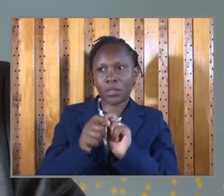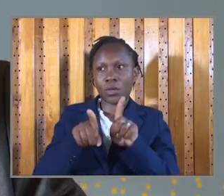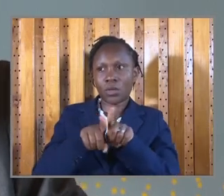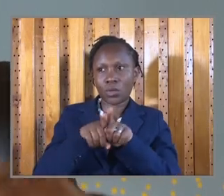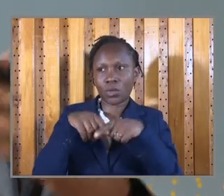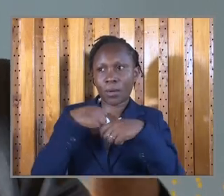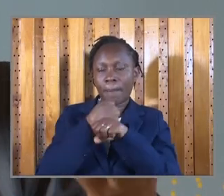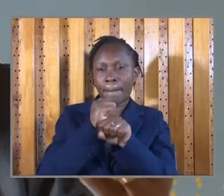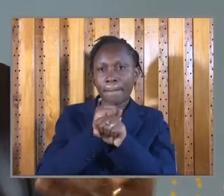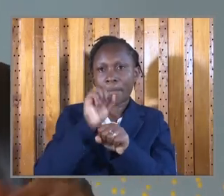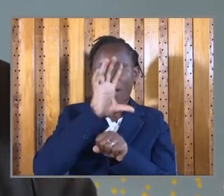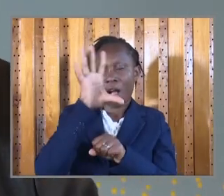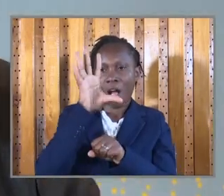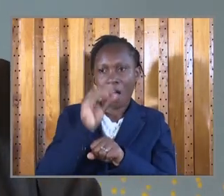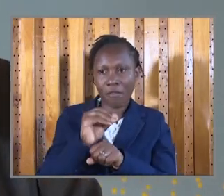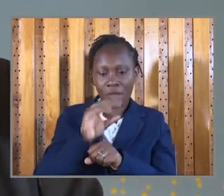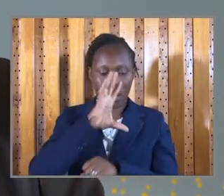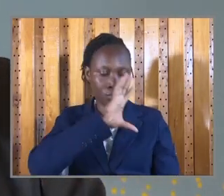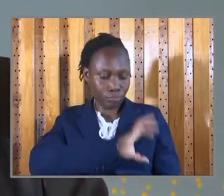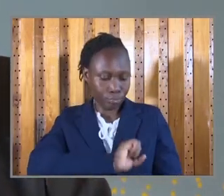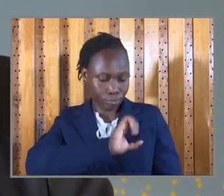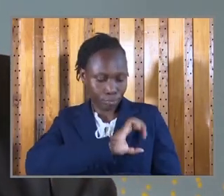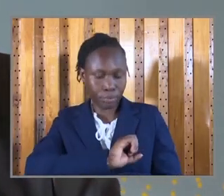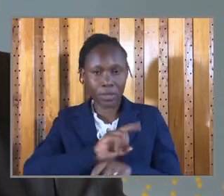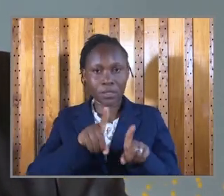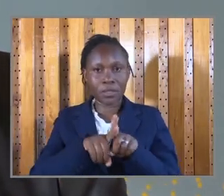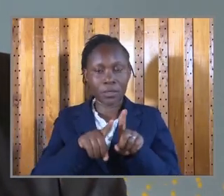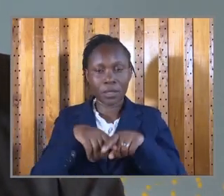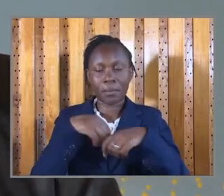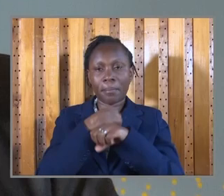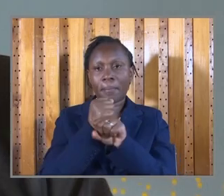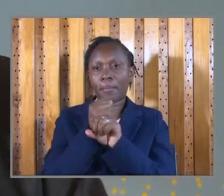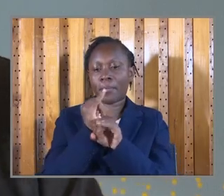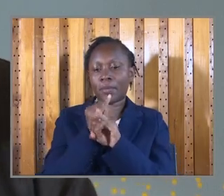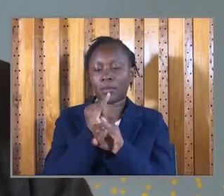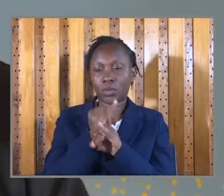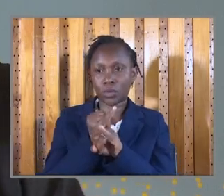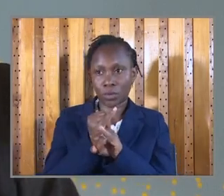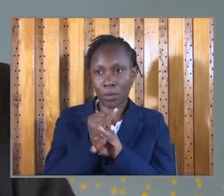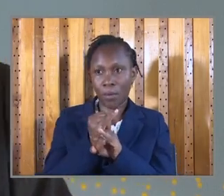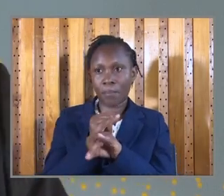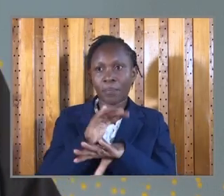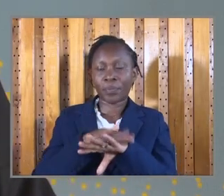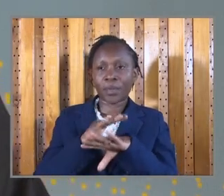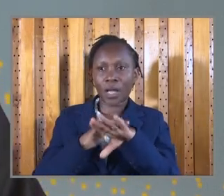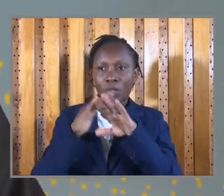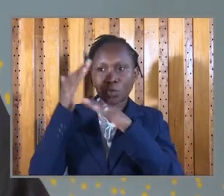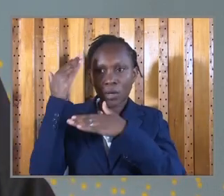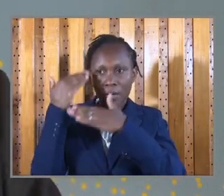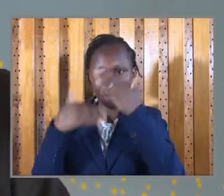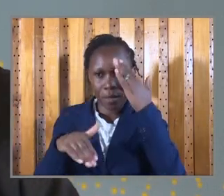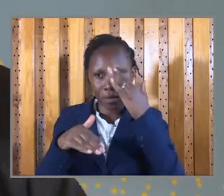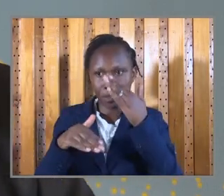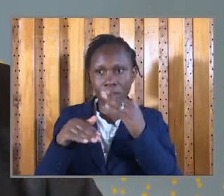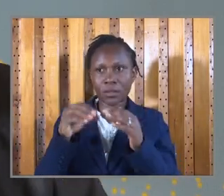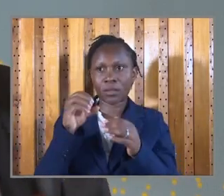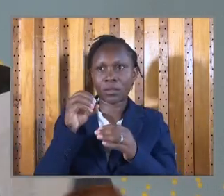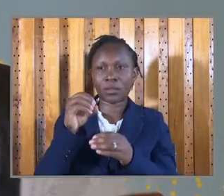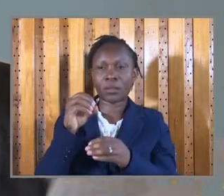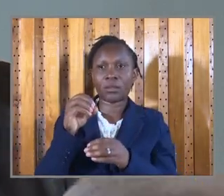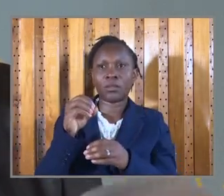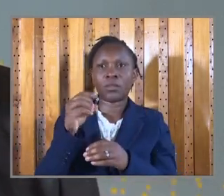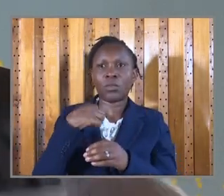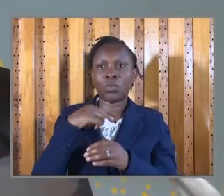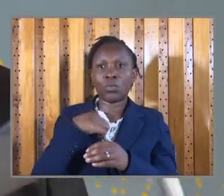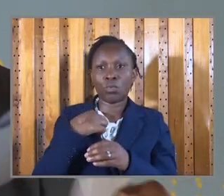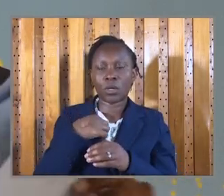resilient and also create jobs. With the University of Groningen, we are developing a master's program on